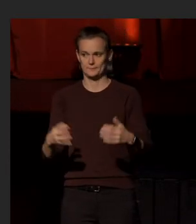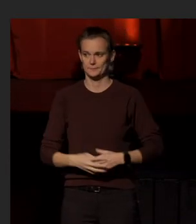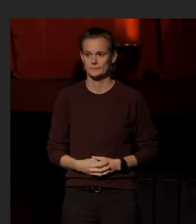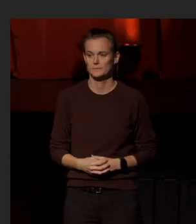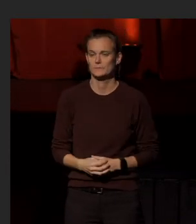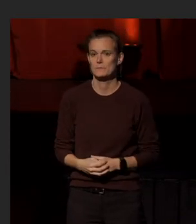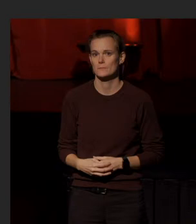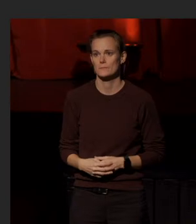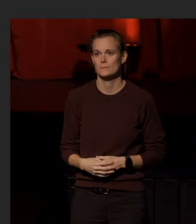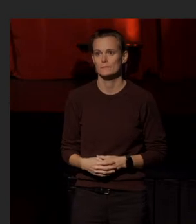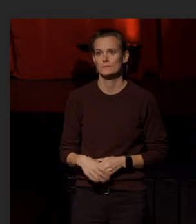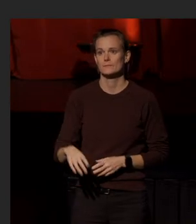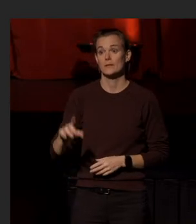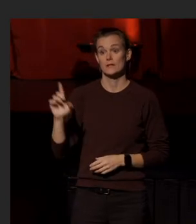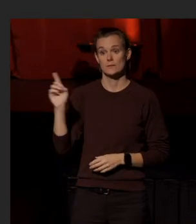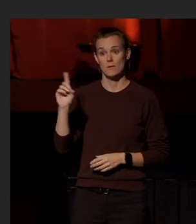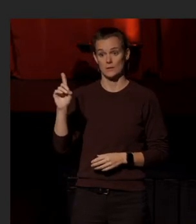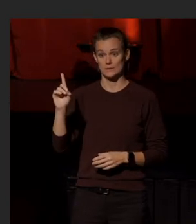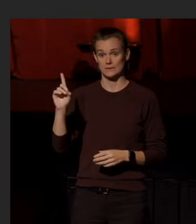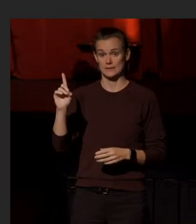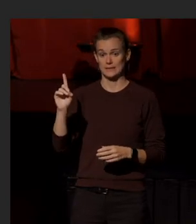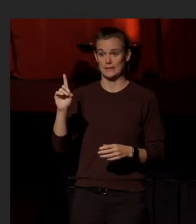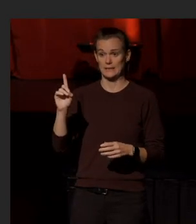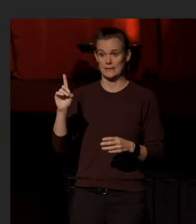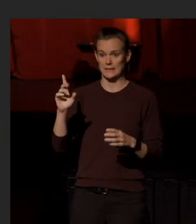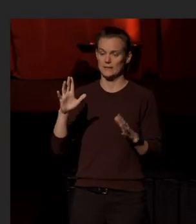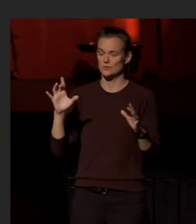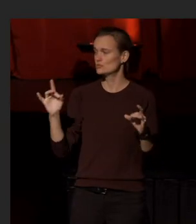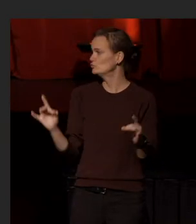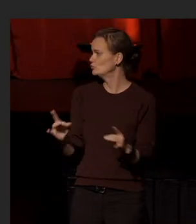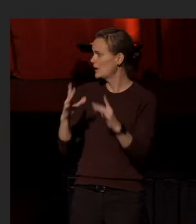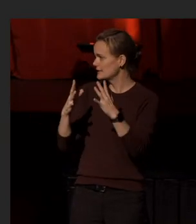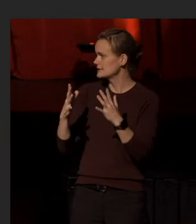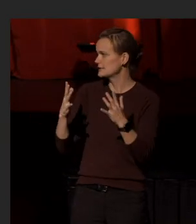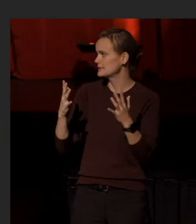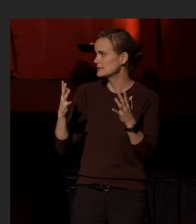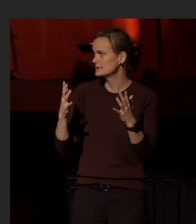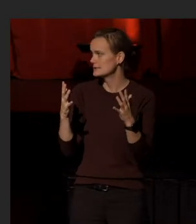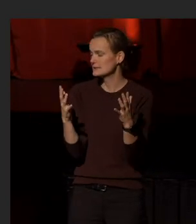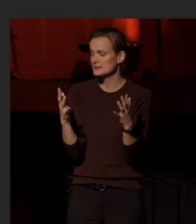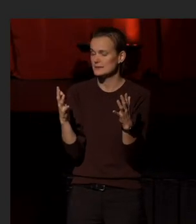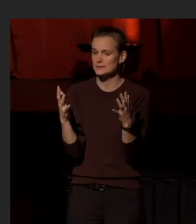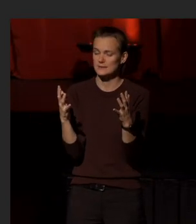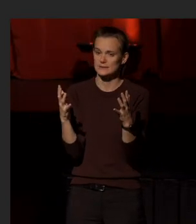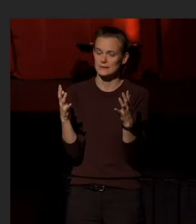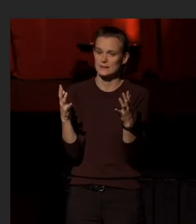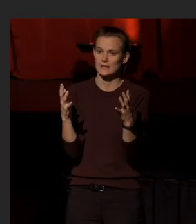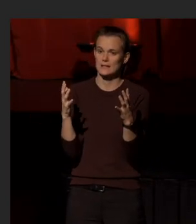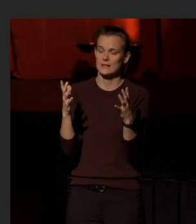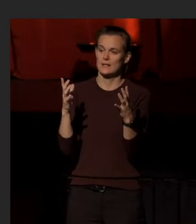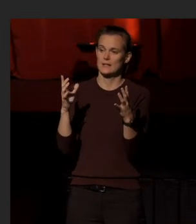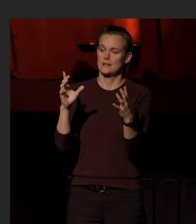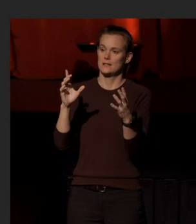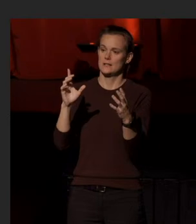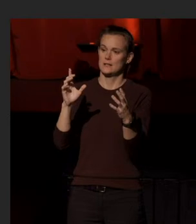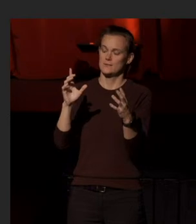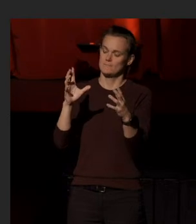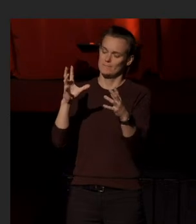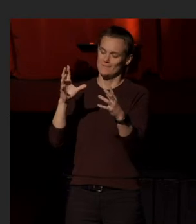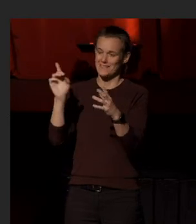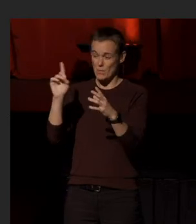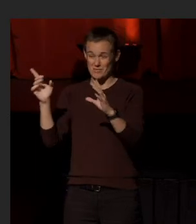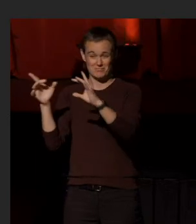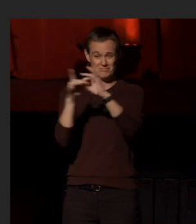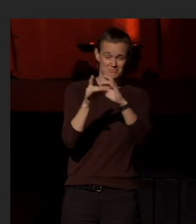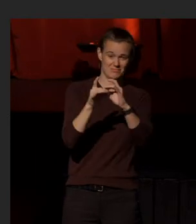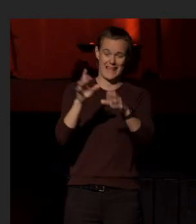I think democracy is in crisis. Way too often it gets contained into the idea of electoral politics. Real